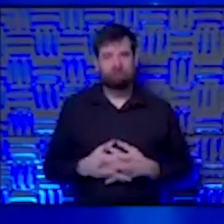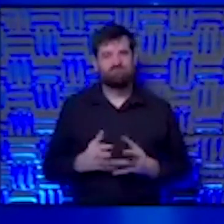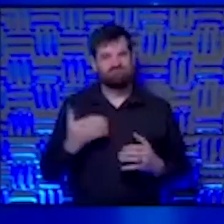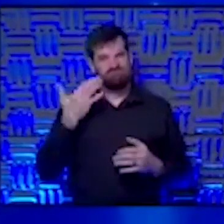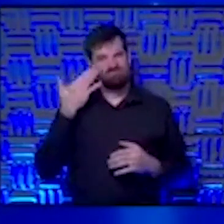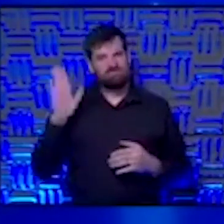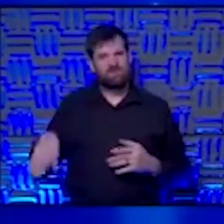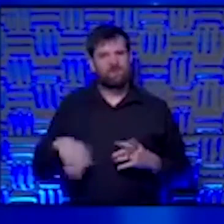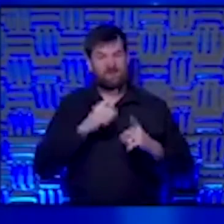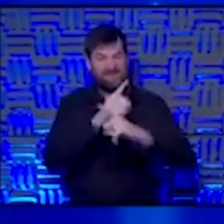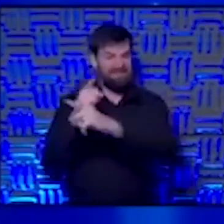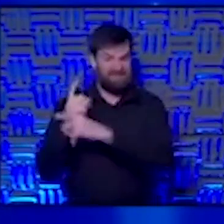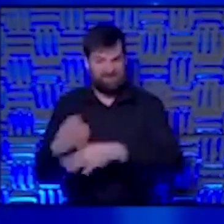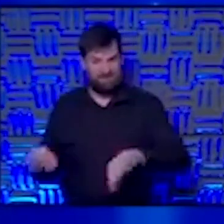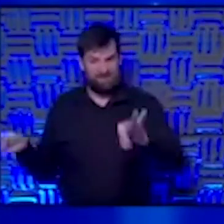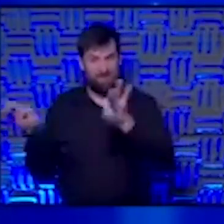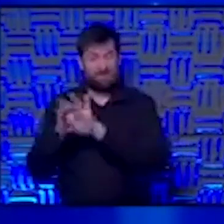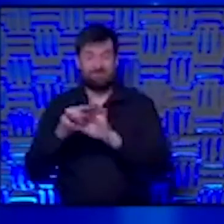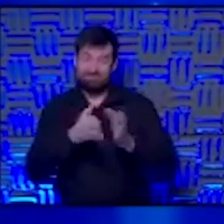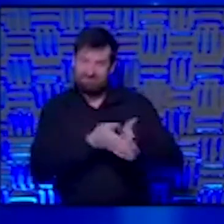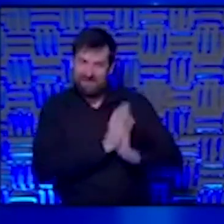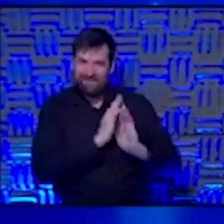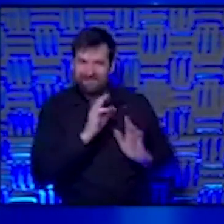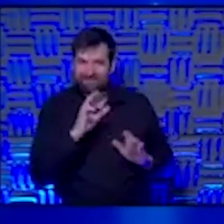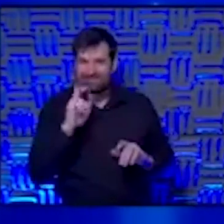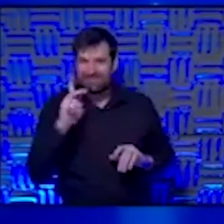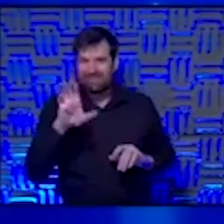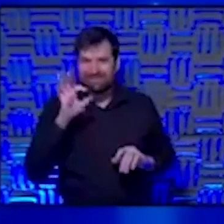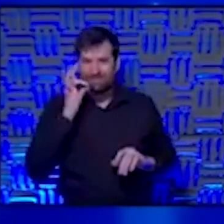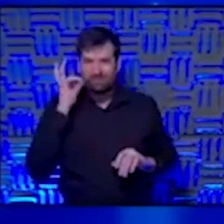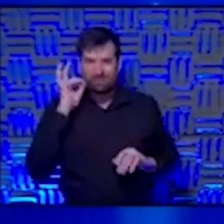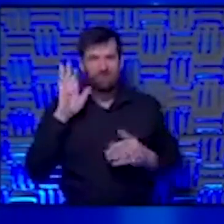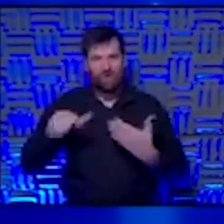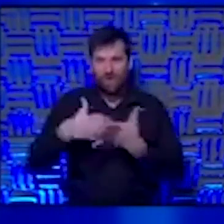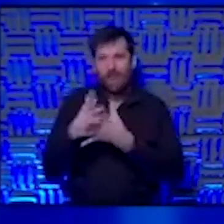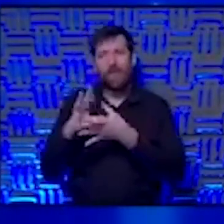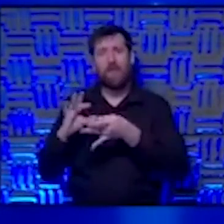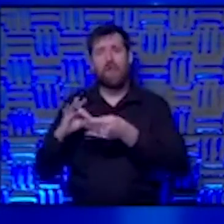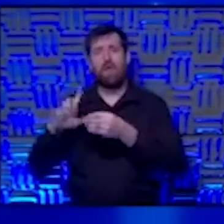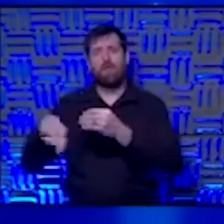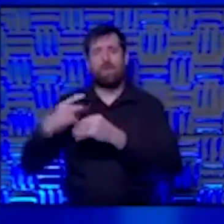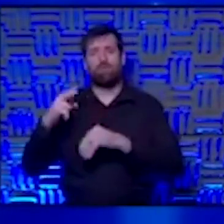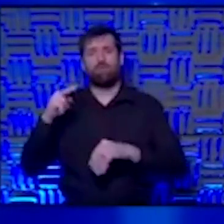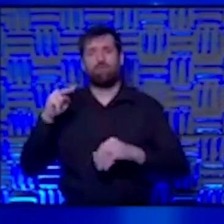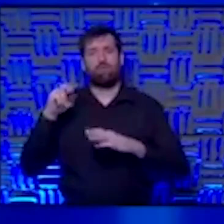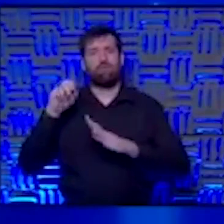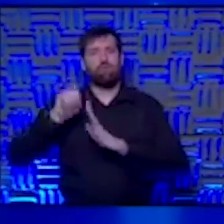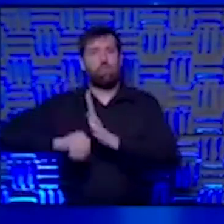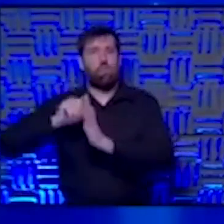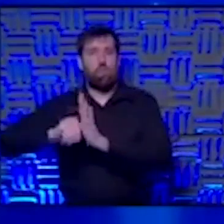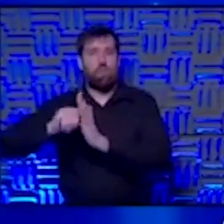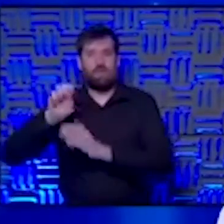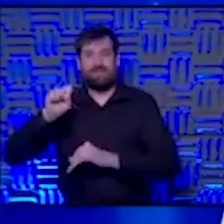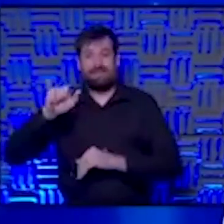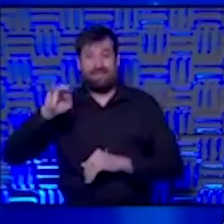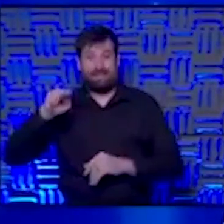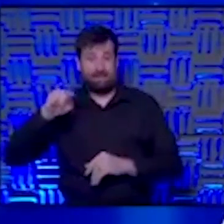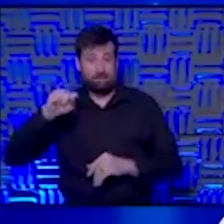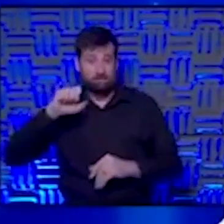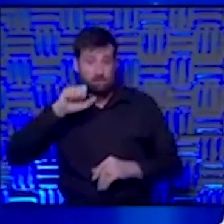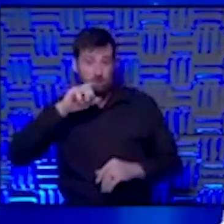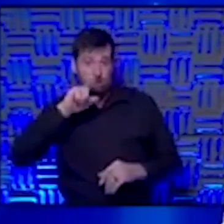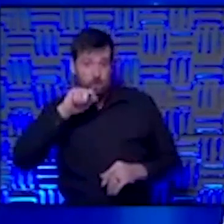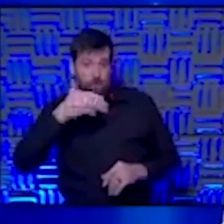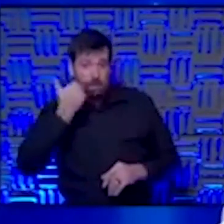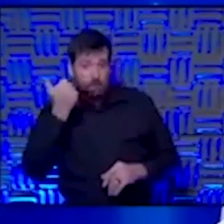defense is important. Just asked the Kansas City Chiefs yesterday. All the talk was about the New Orleans Saints defense. Who played better? Look at the